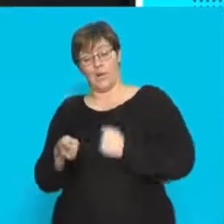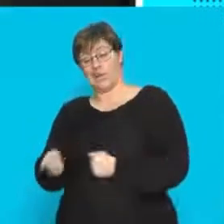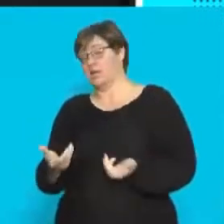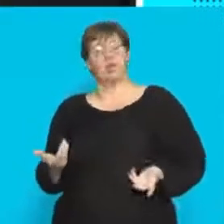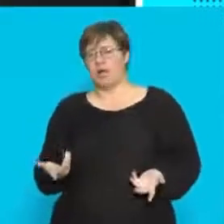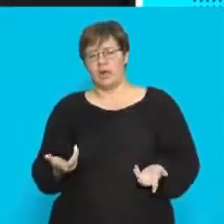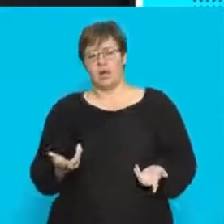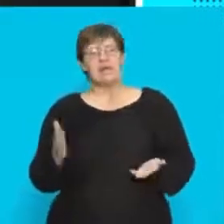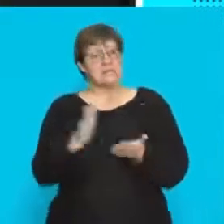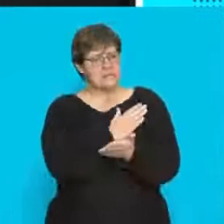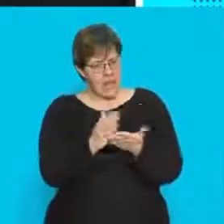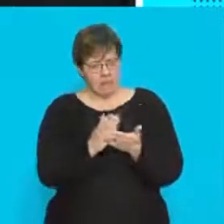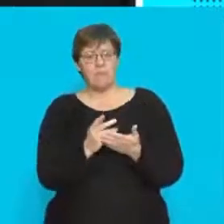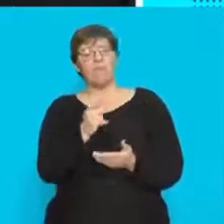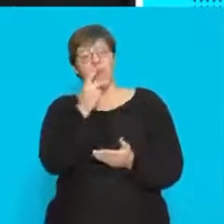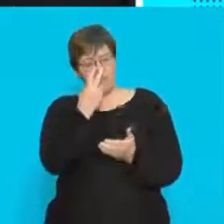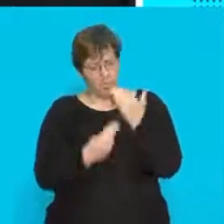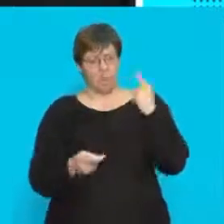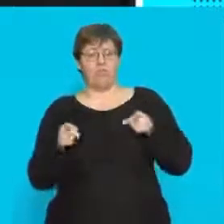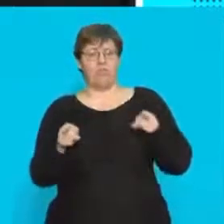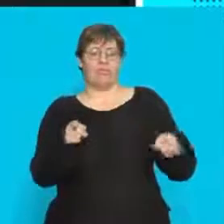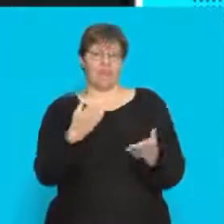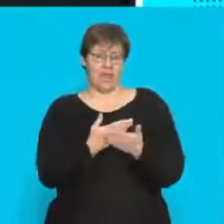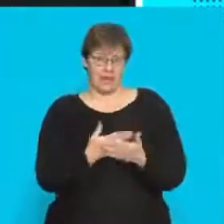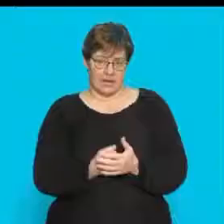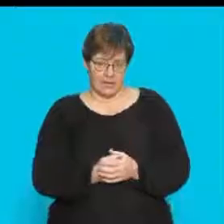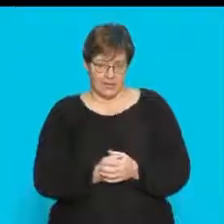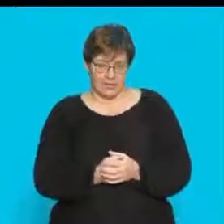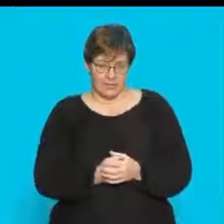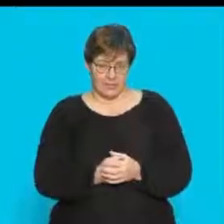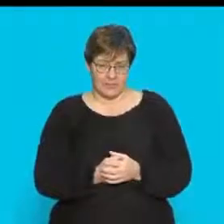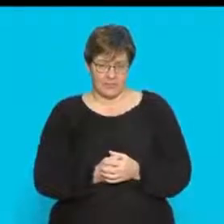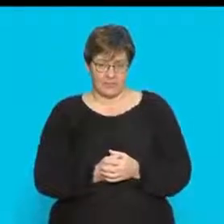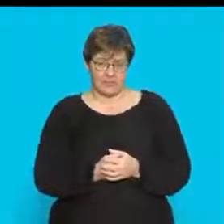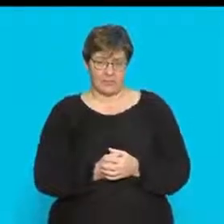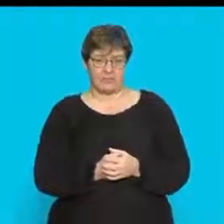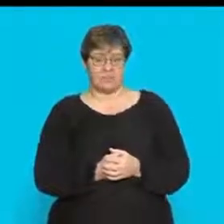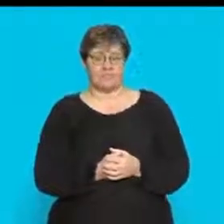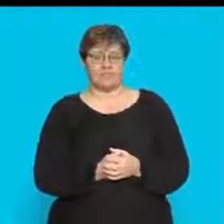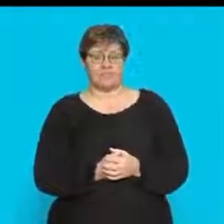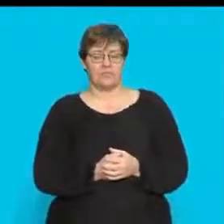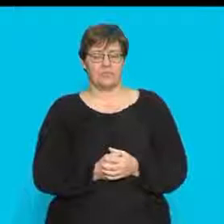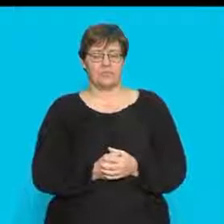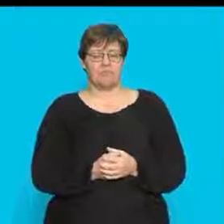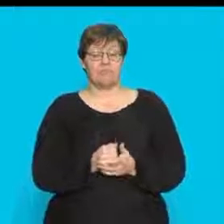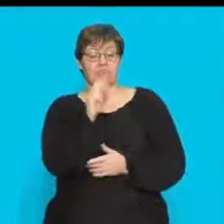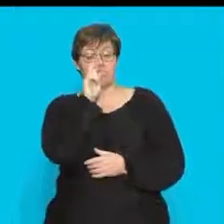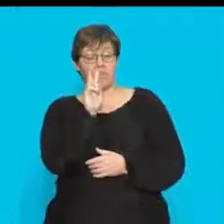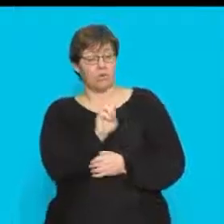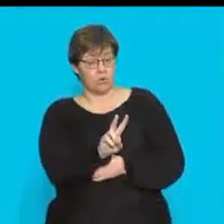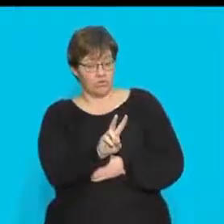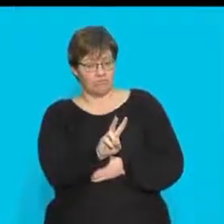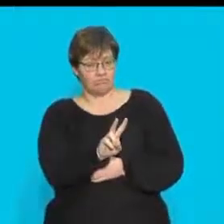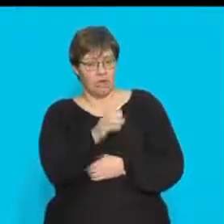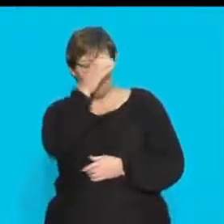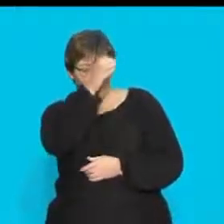just use asexual or just use sexual. Some plants are able to use both their methods. Okay, so when